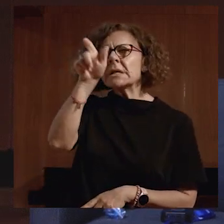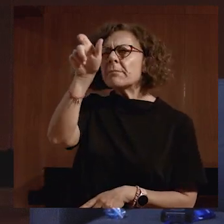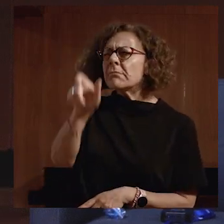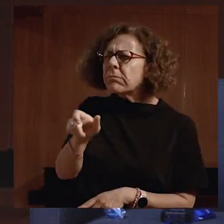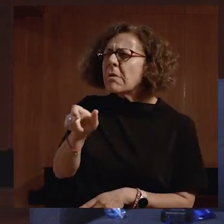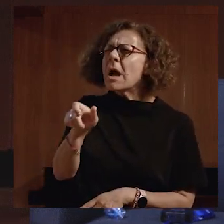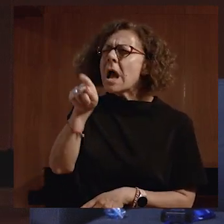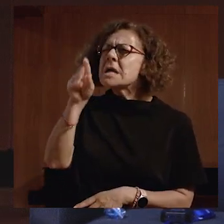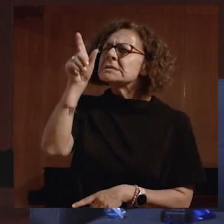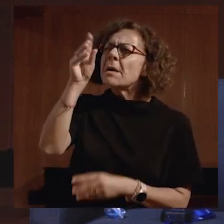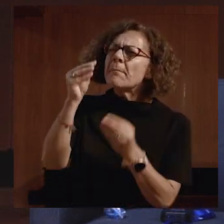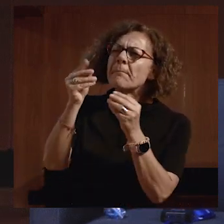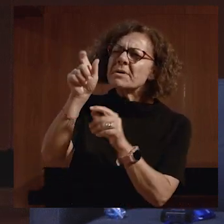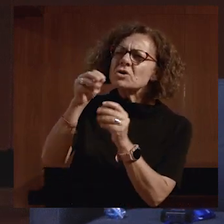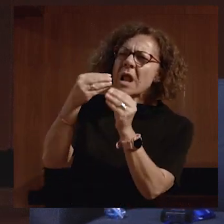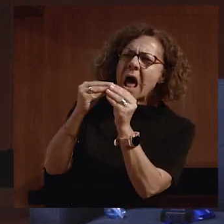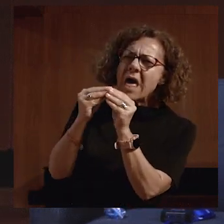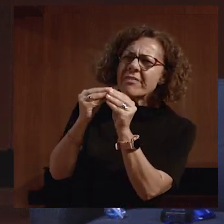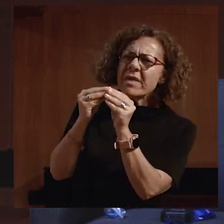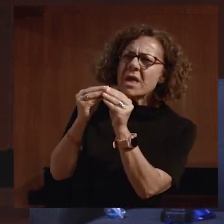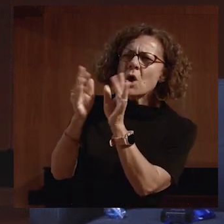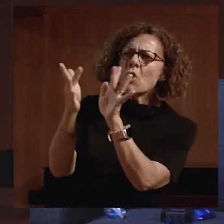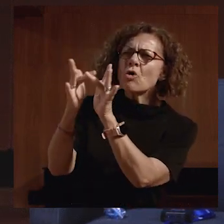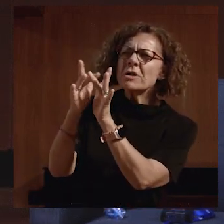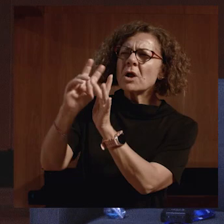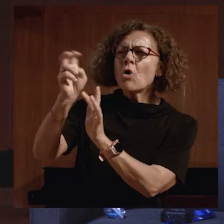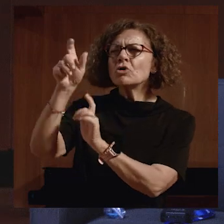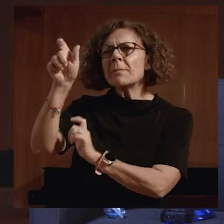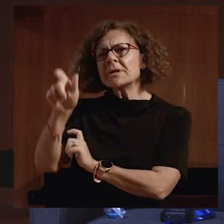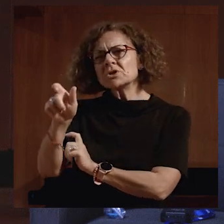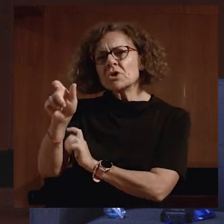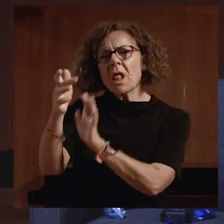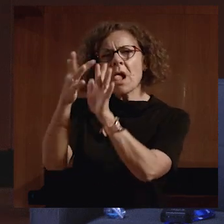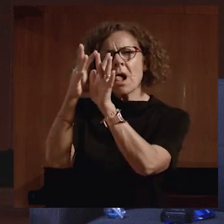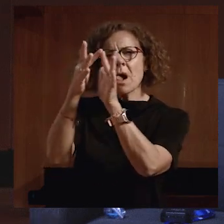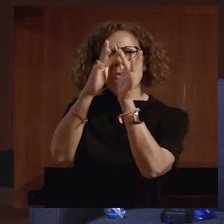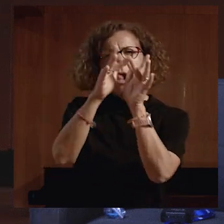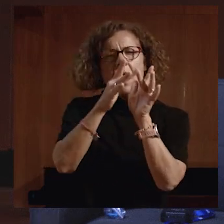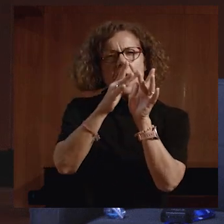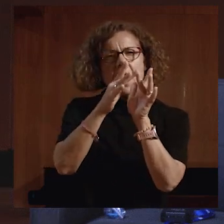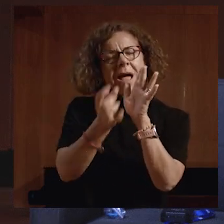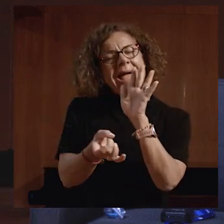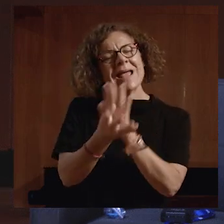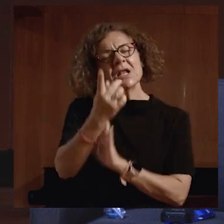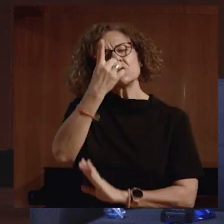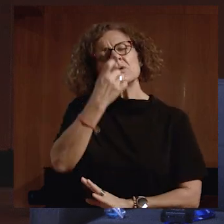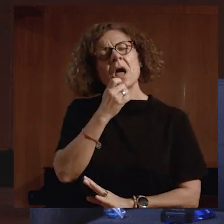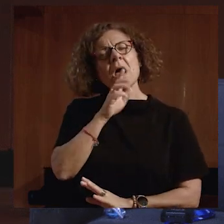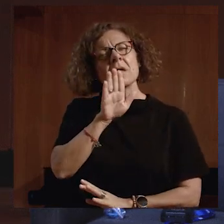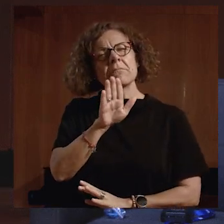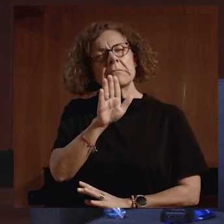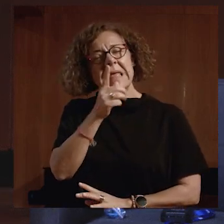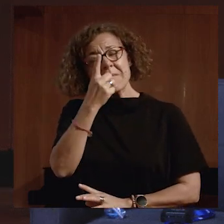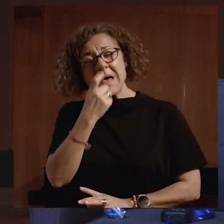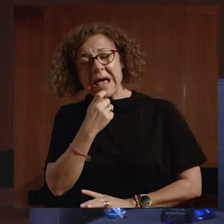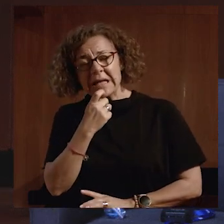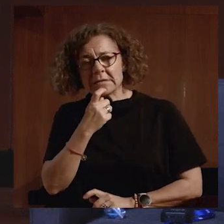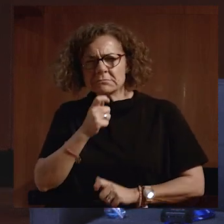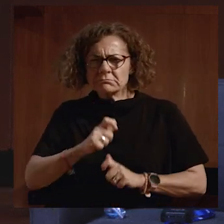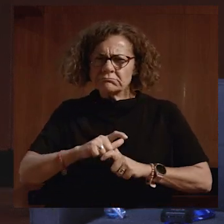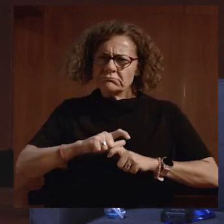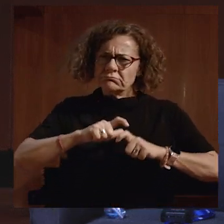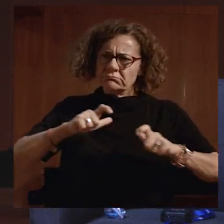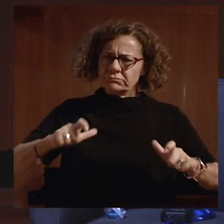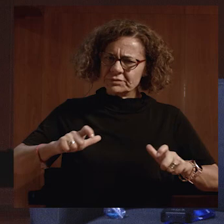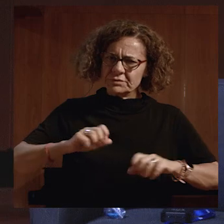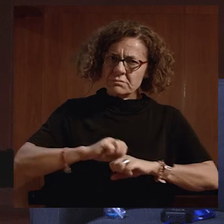person. And you start to build a much bigger picture, and then you will start to see the connections yourself. And